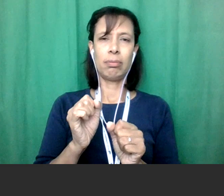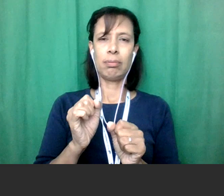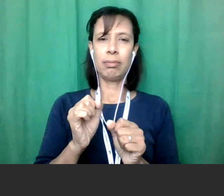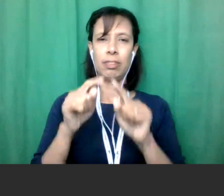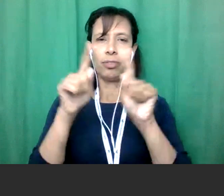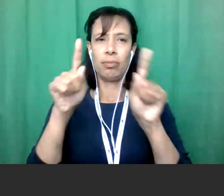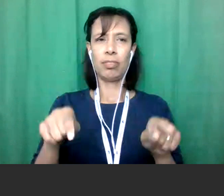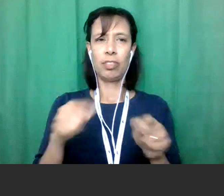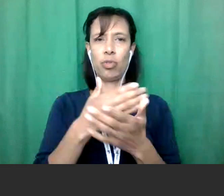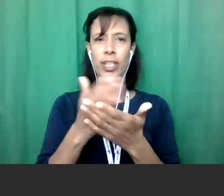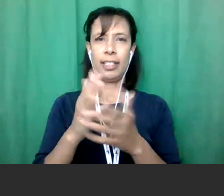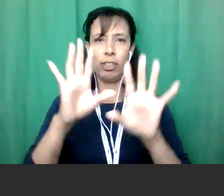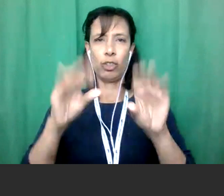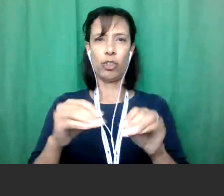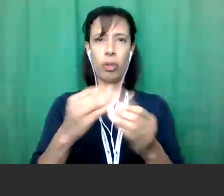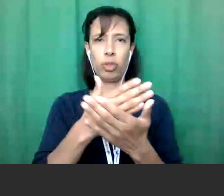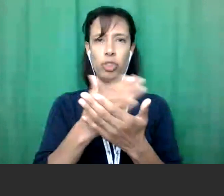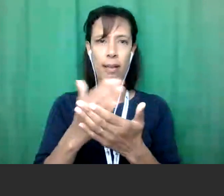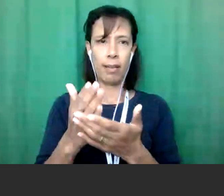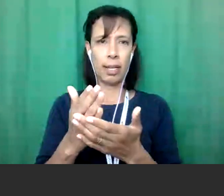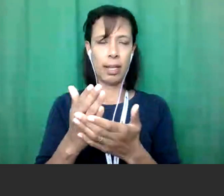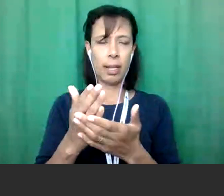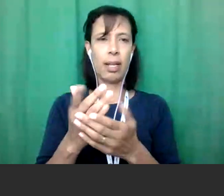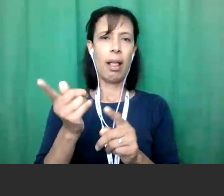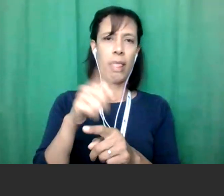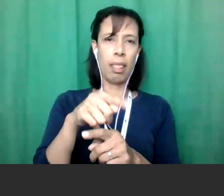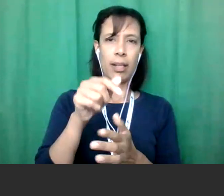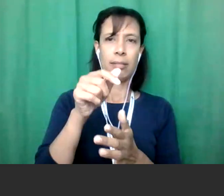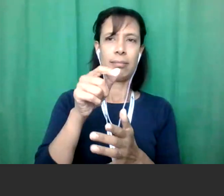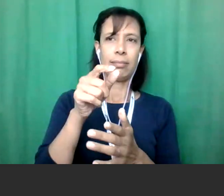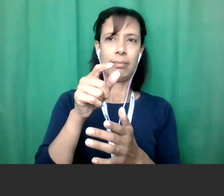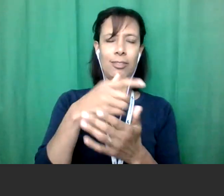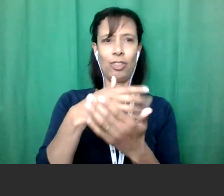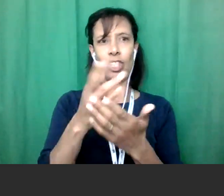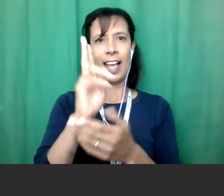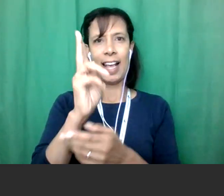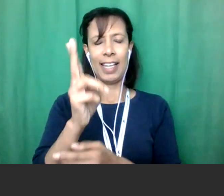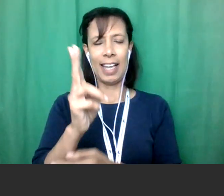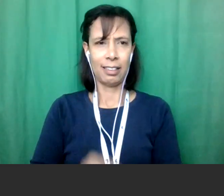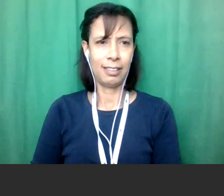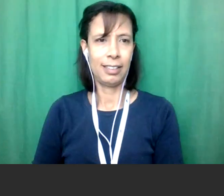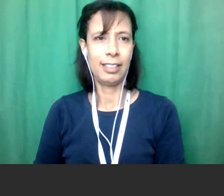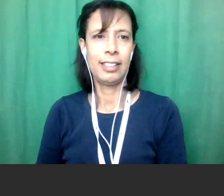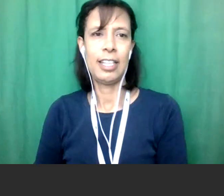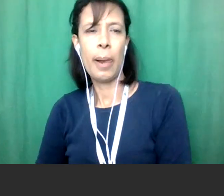And then I'm going to start sharing it again. And I'm going to go back to